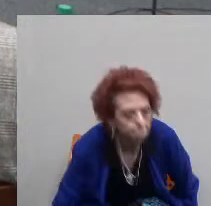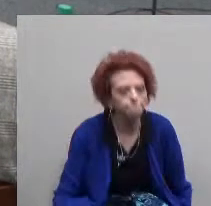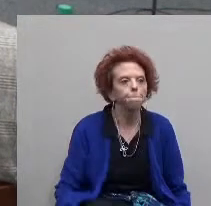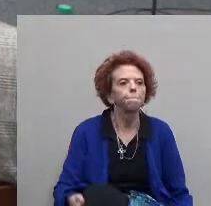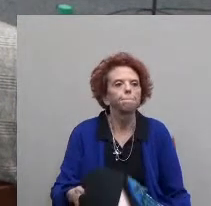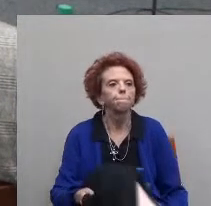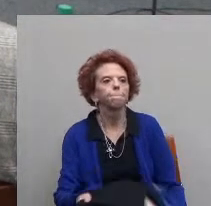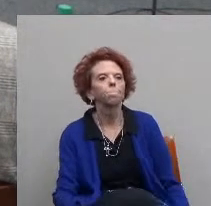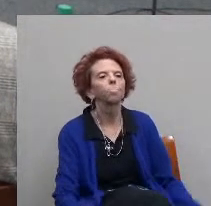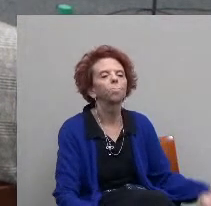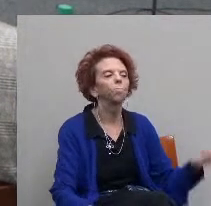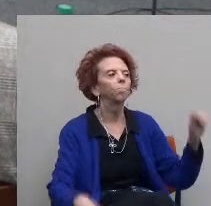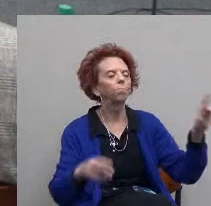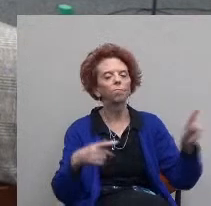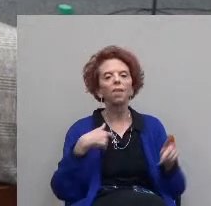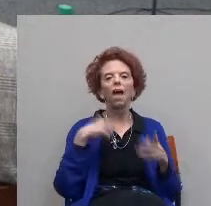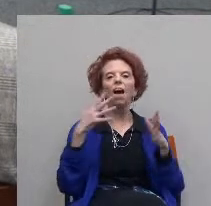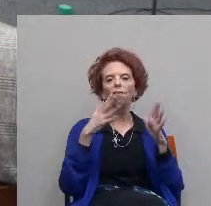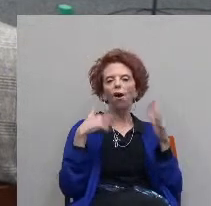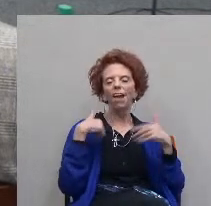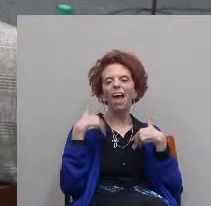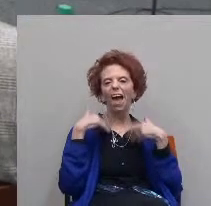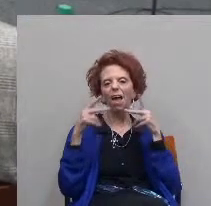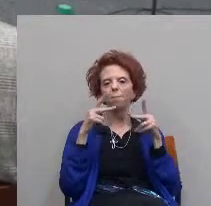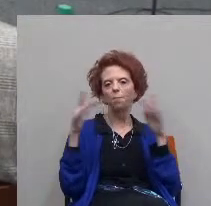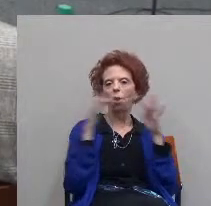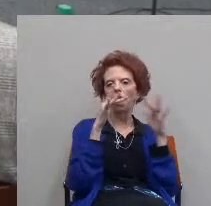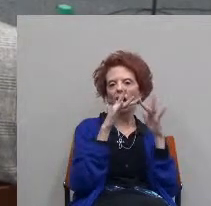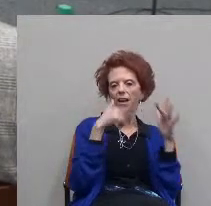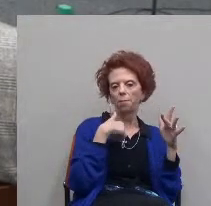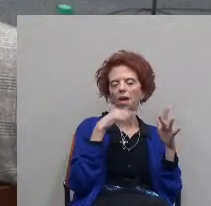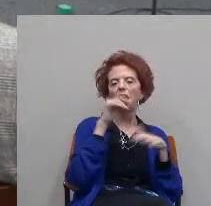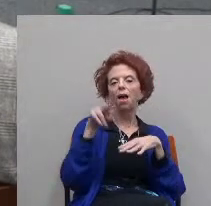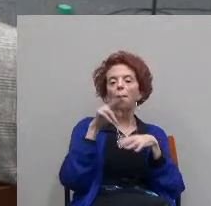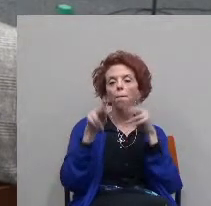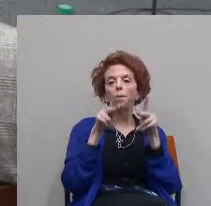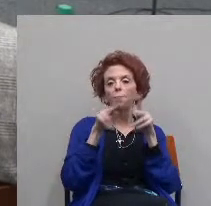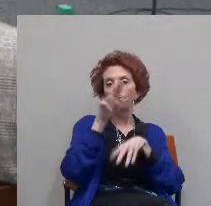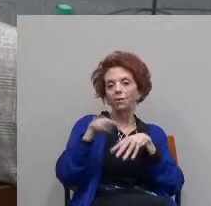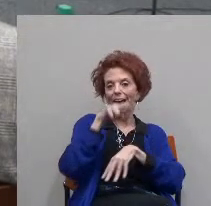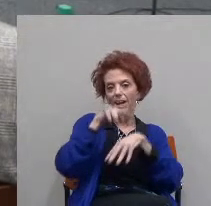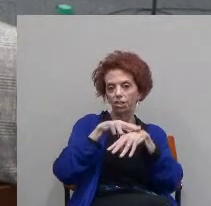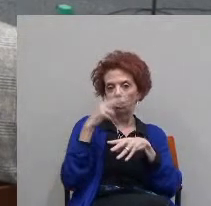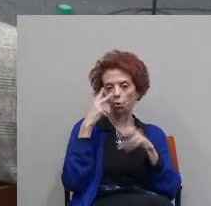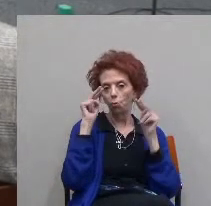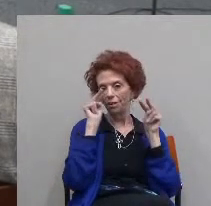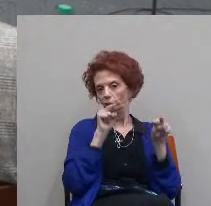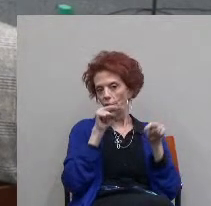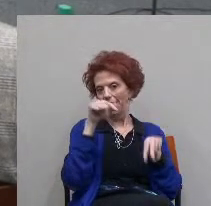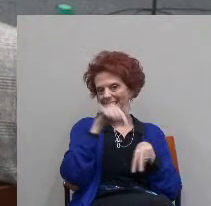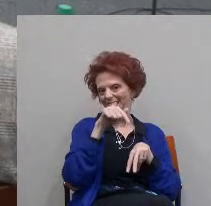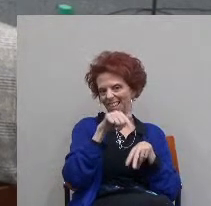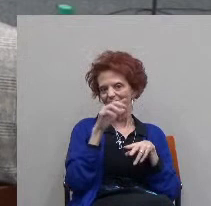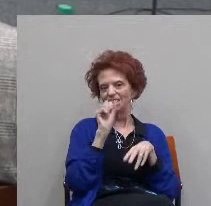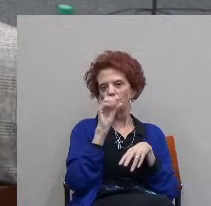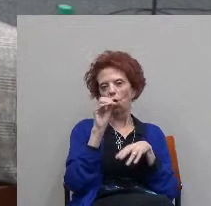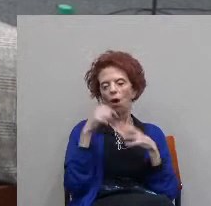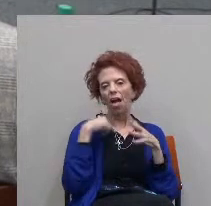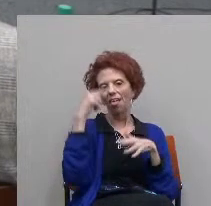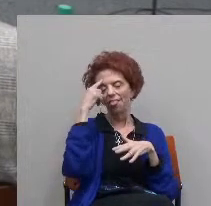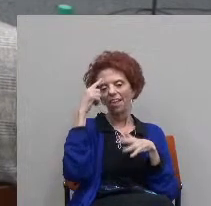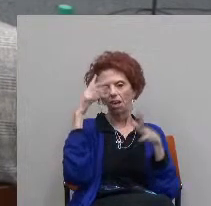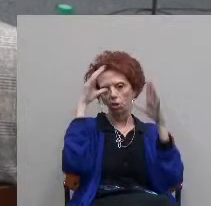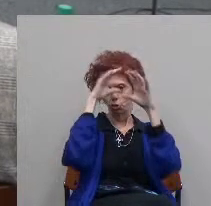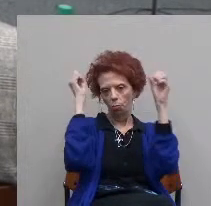help systems if this were to pass. So, I mean, there are people nationally looking at this. And so I think